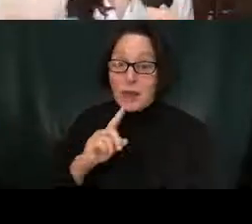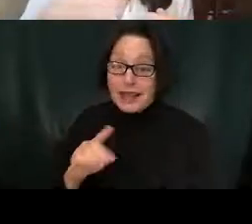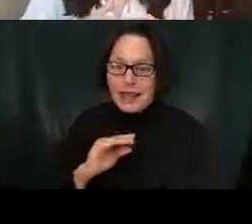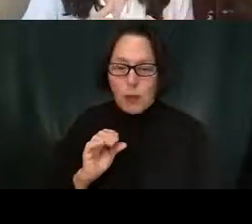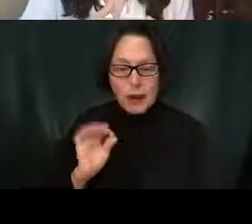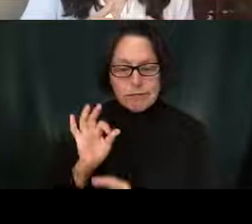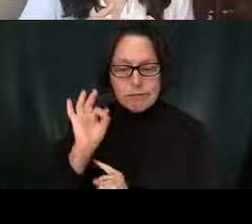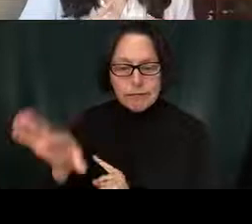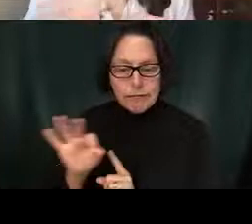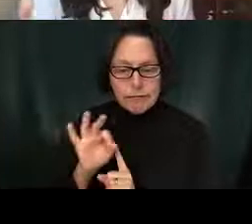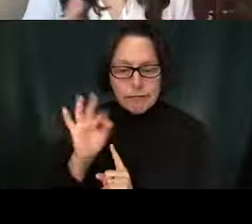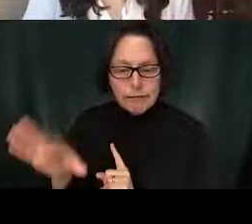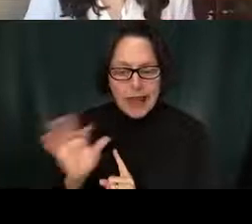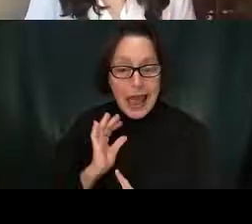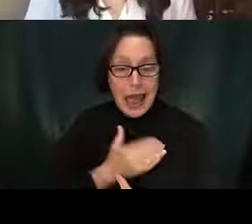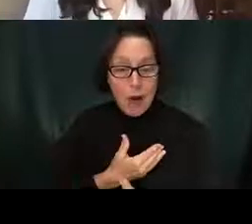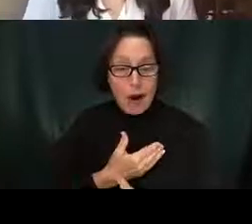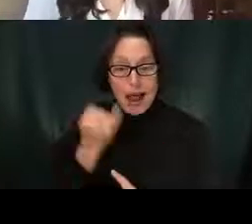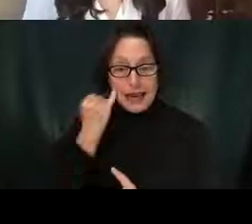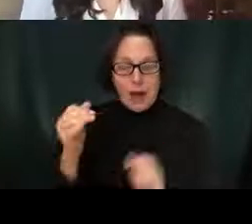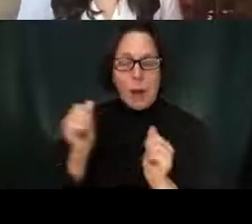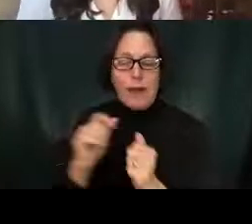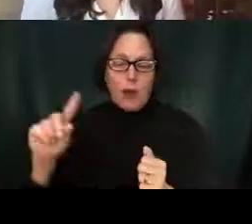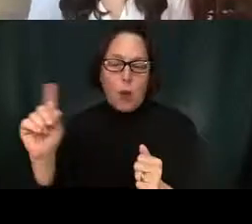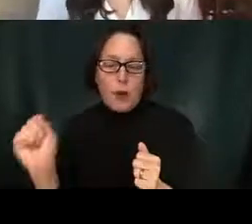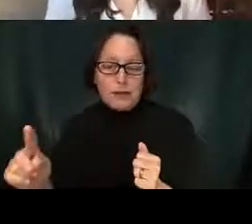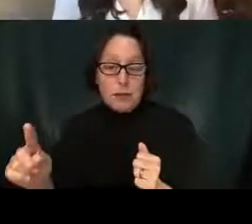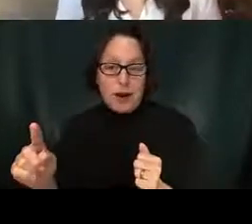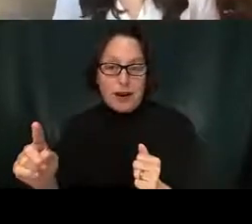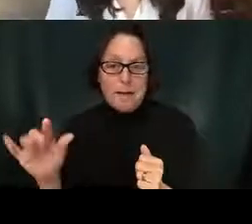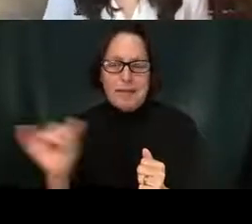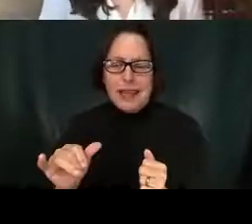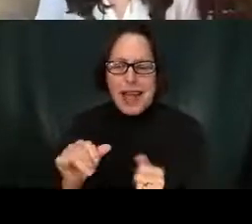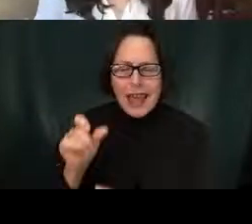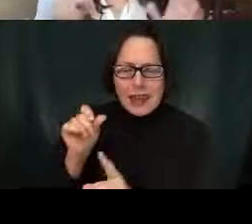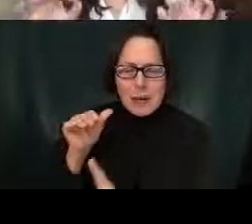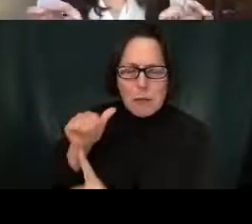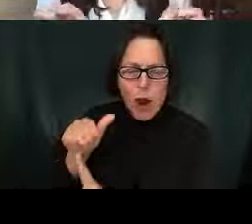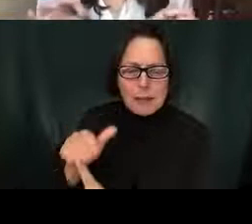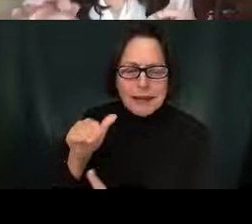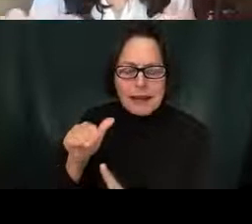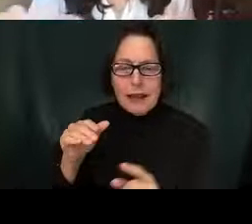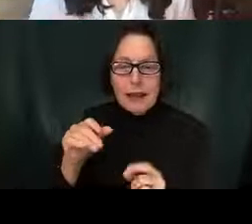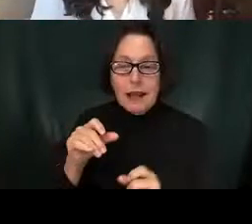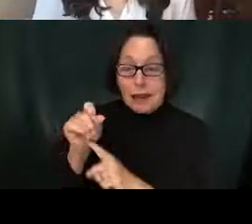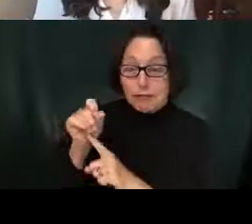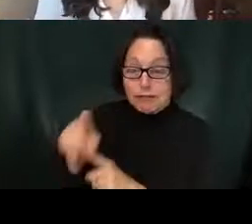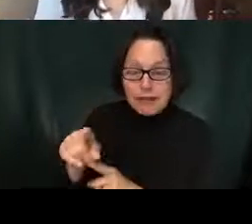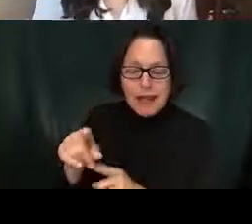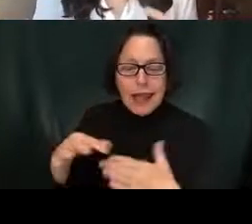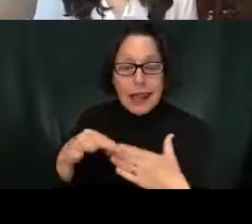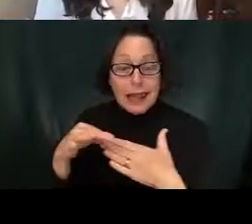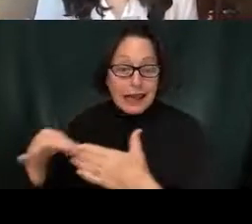our ideas with a question mark on it. These are prompting inquiry questions. They're the leading and closed-ended